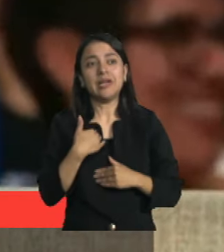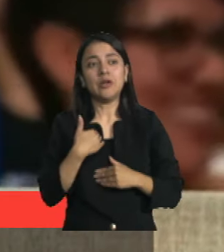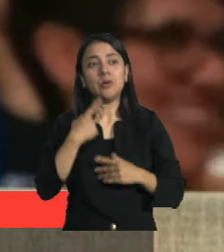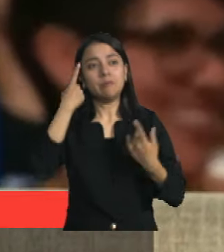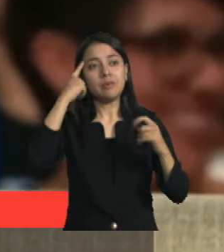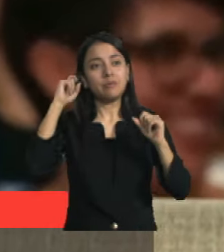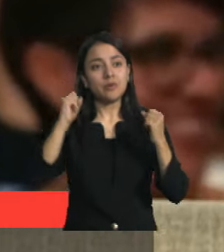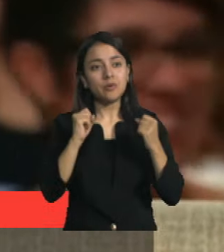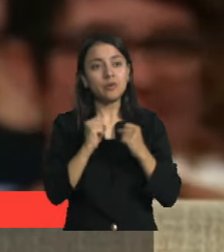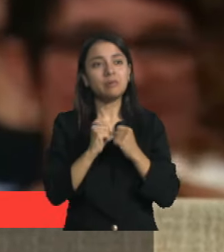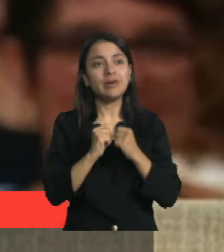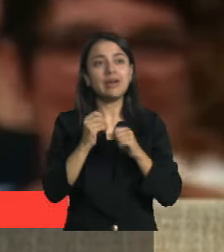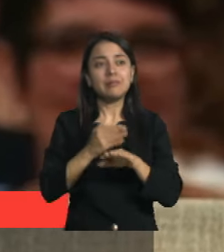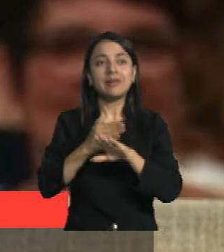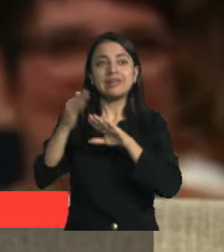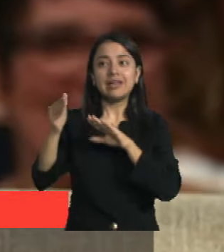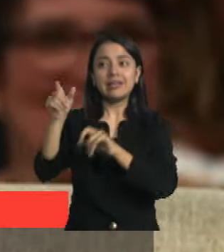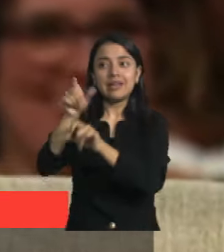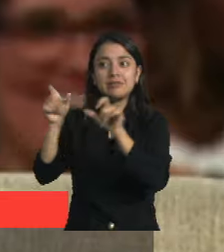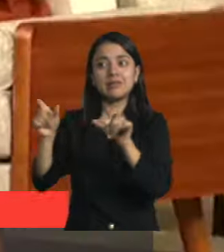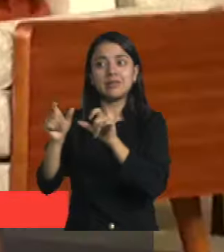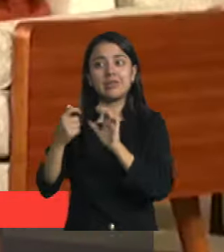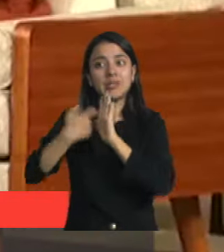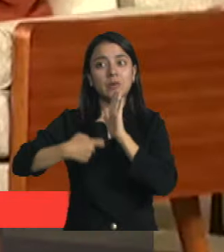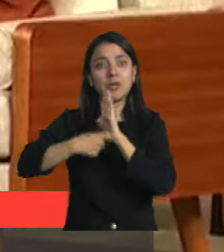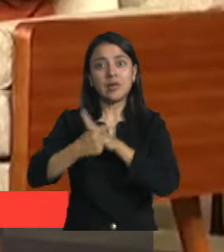But my staff will deal with that later.